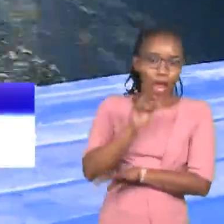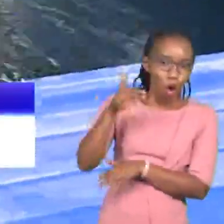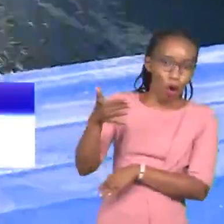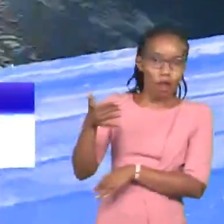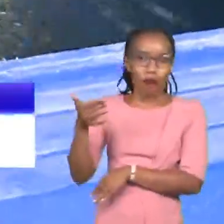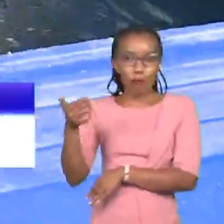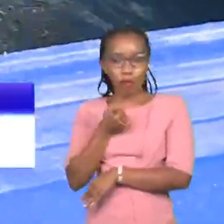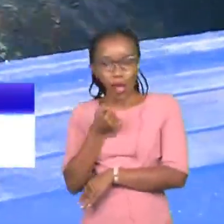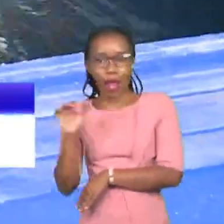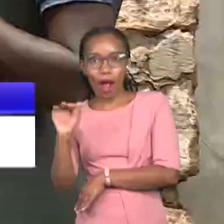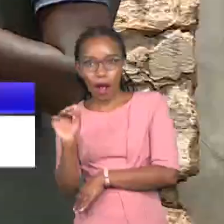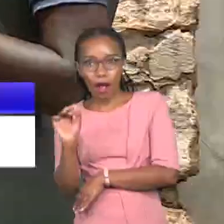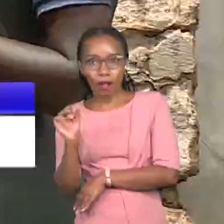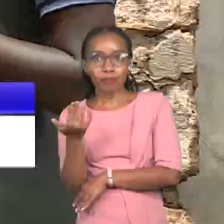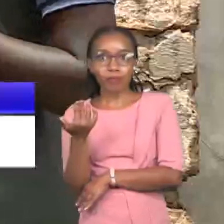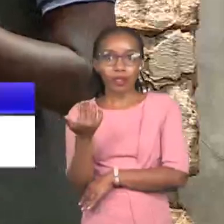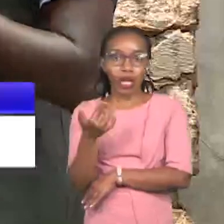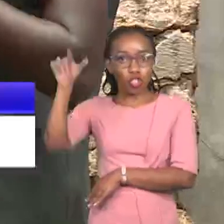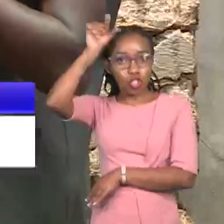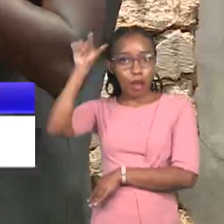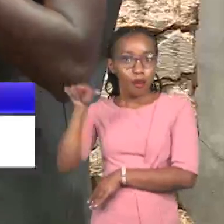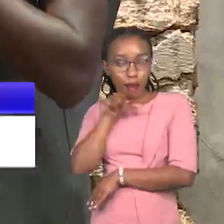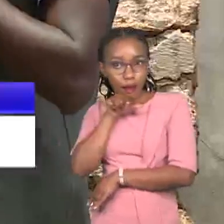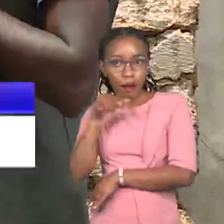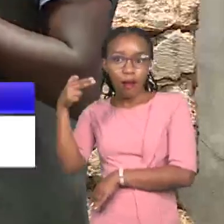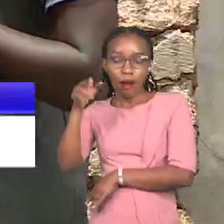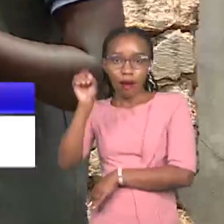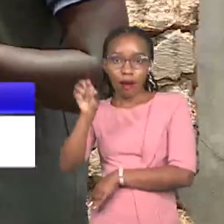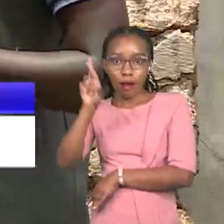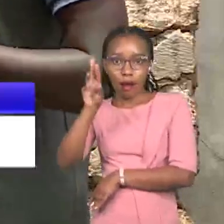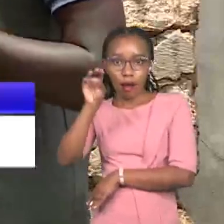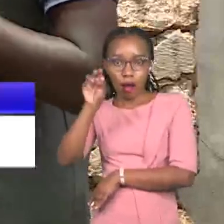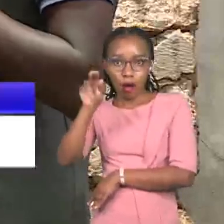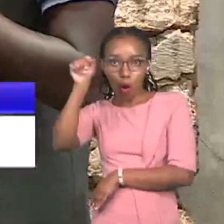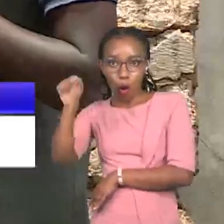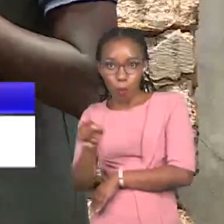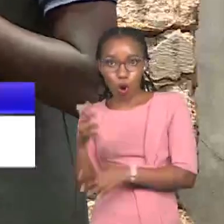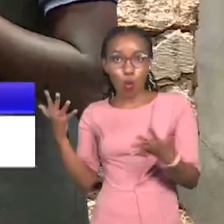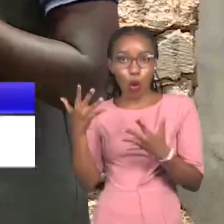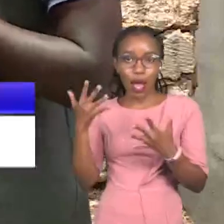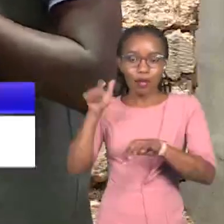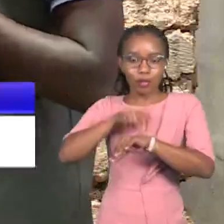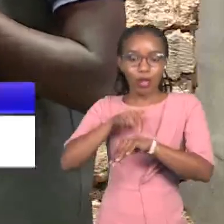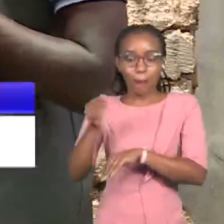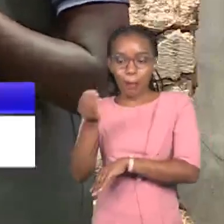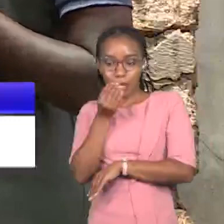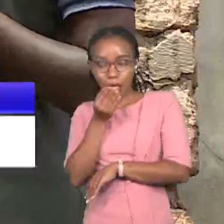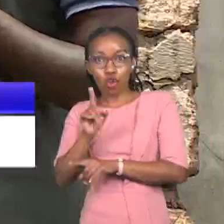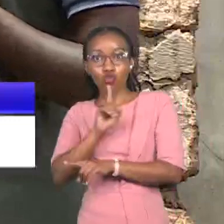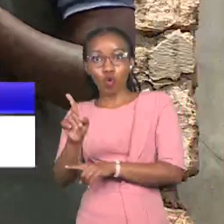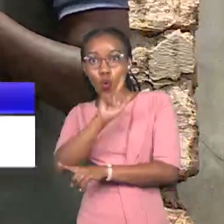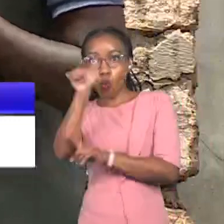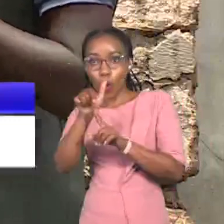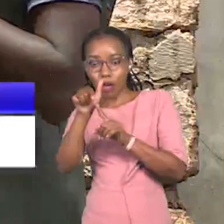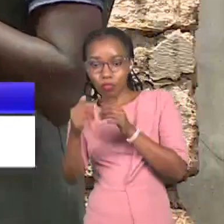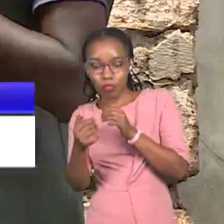because their sex-determining hormone is normally within their digestive tract in a sac. So when they're going to the